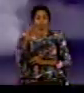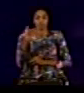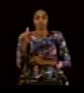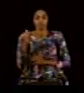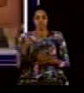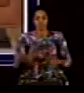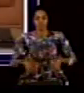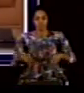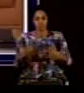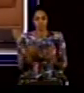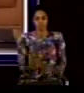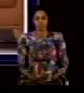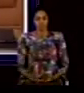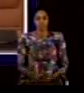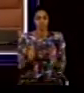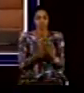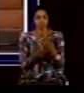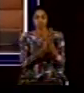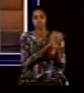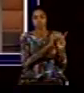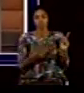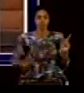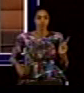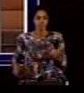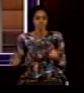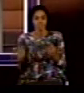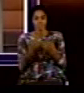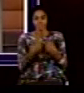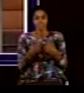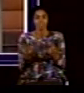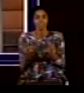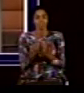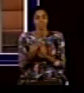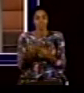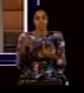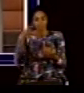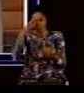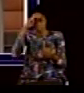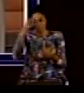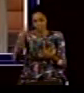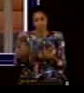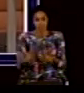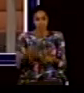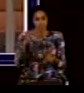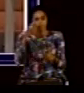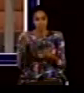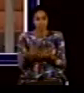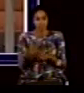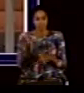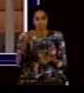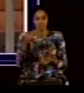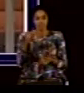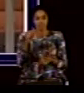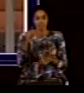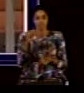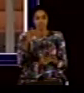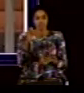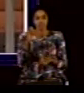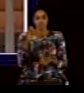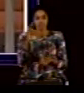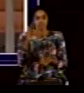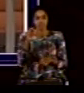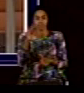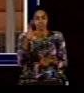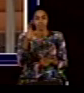Praise the Lord. Brethren, I have with me Sister Patience Onoyo Masukwa, who the